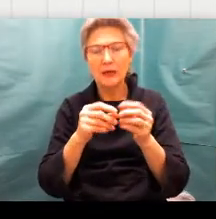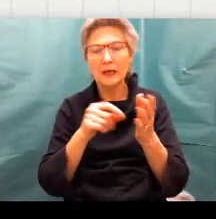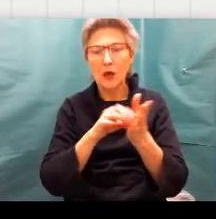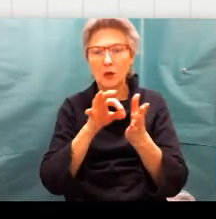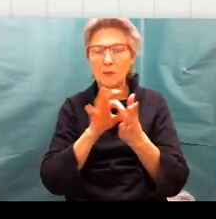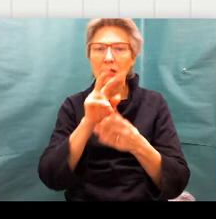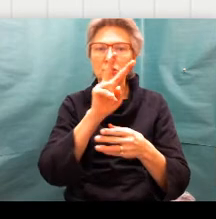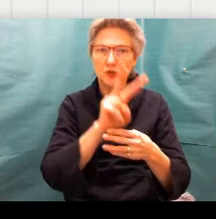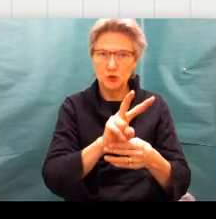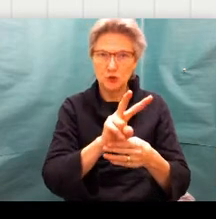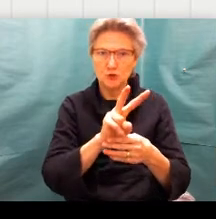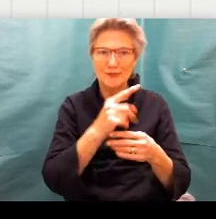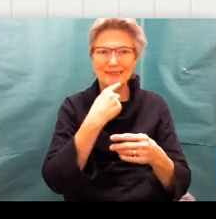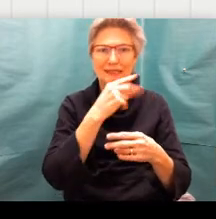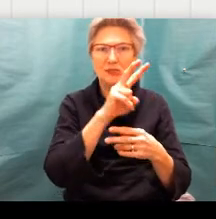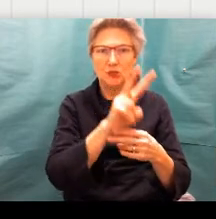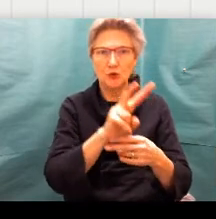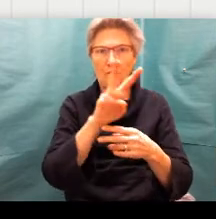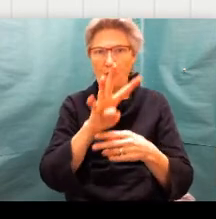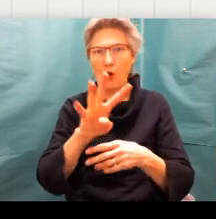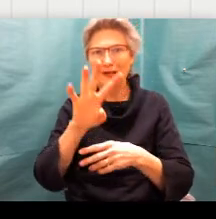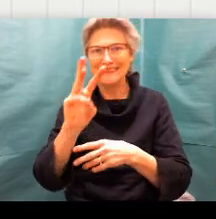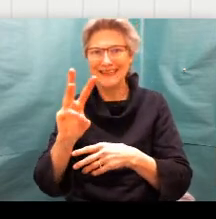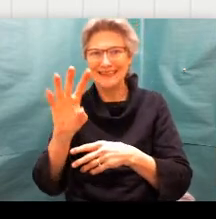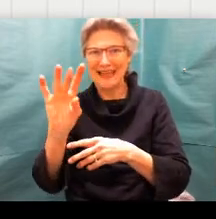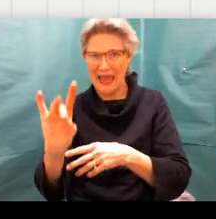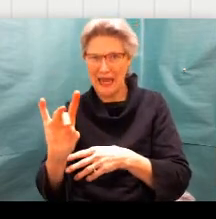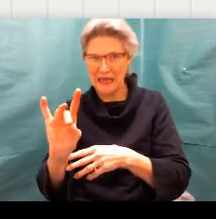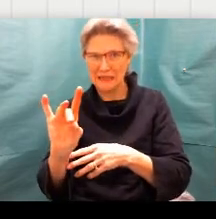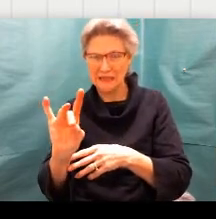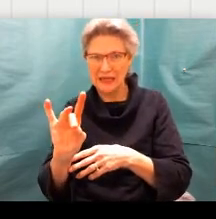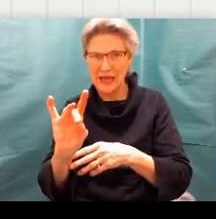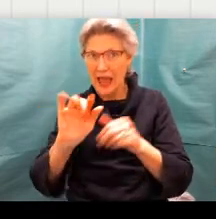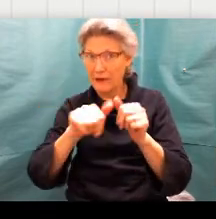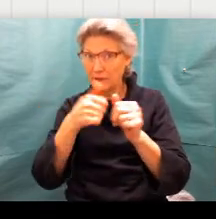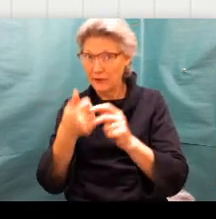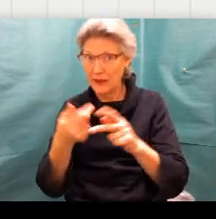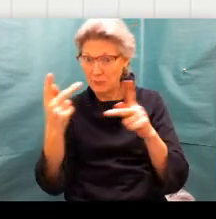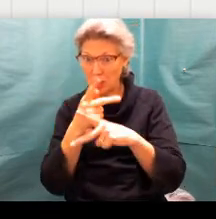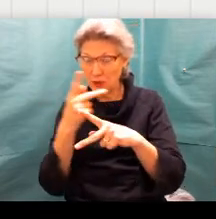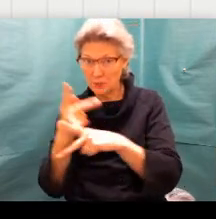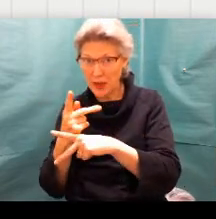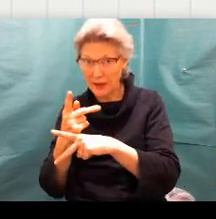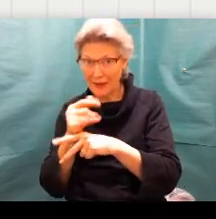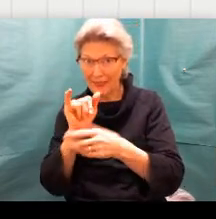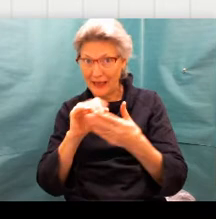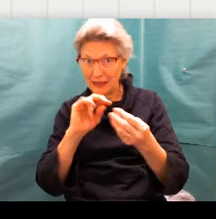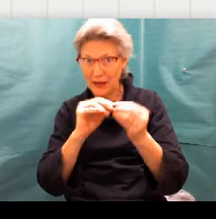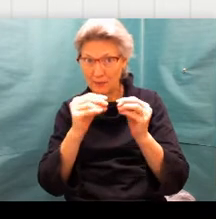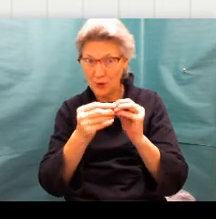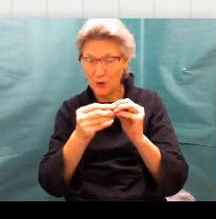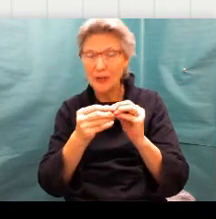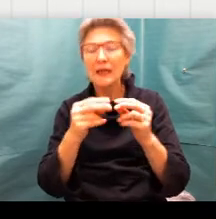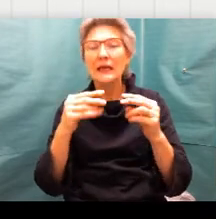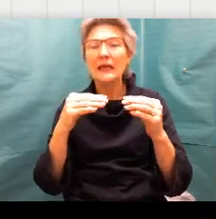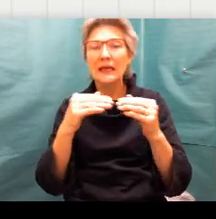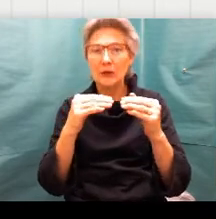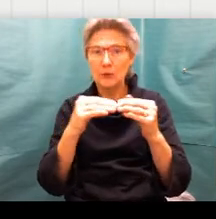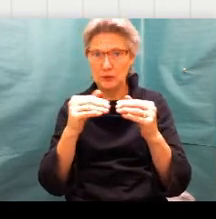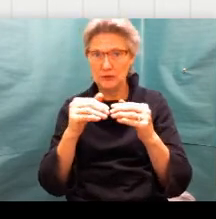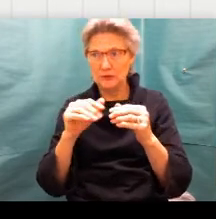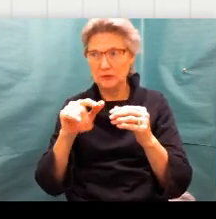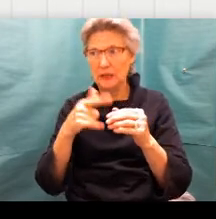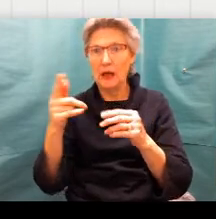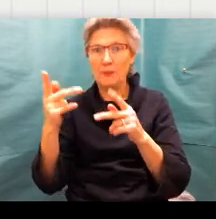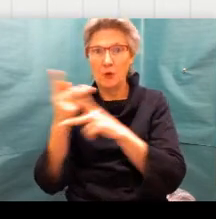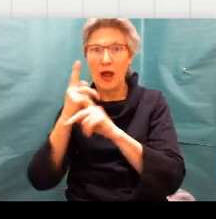by twos, for example, and we say 2, 4, 6, 8, and so on, we're listing the multiples of that number. And what it